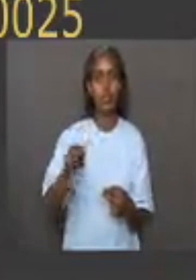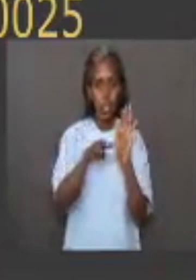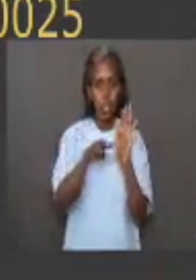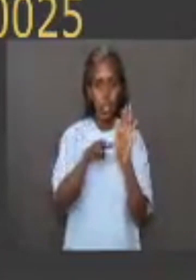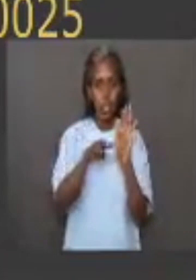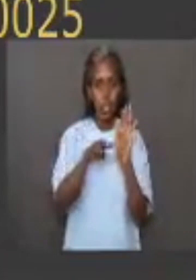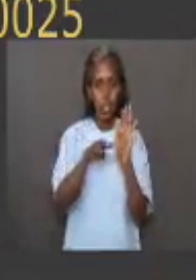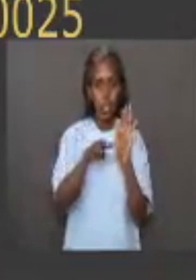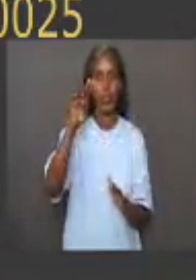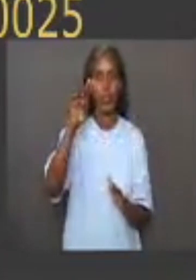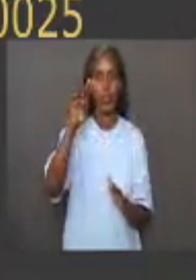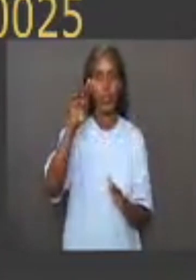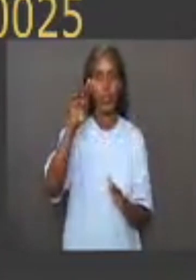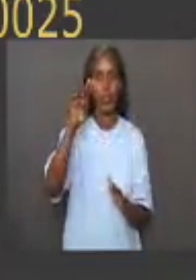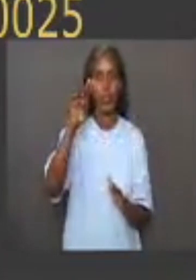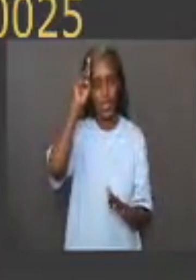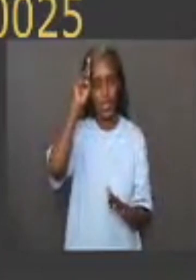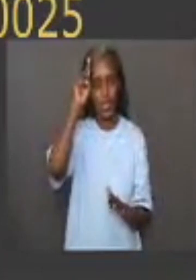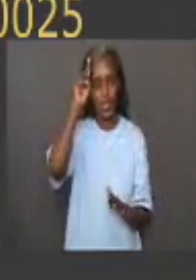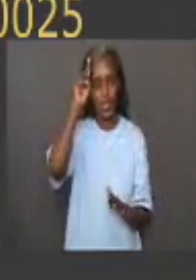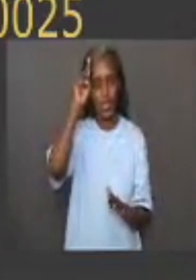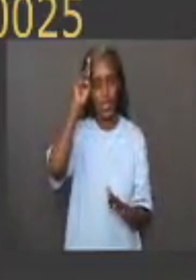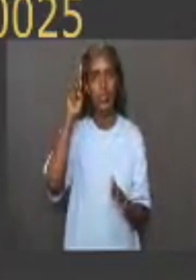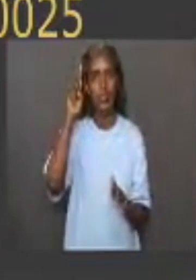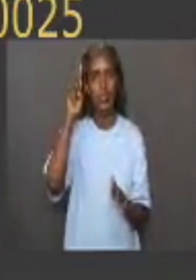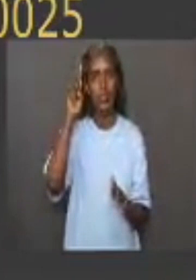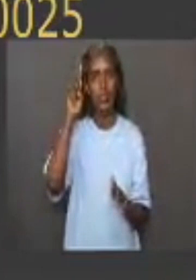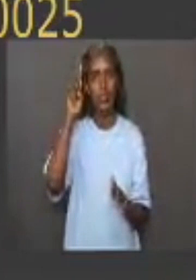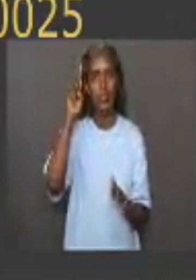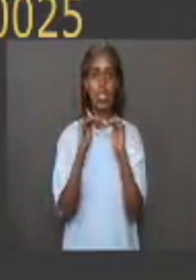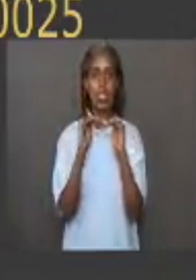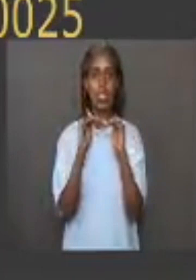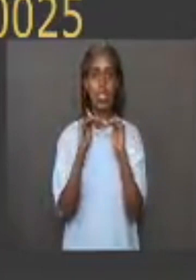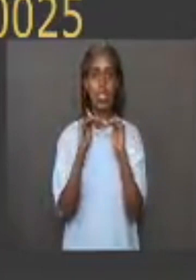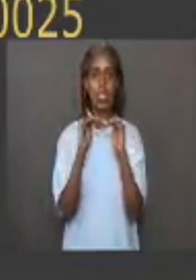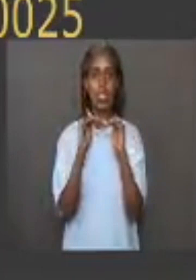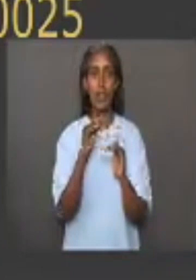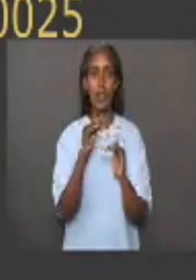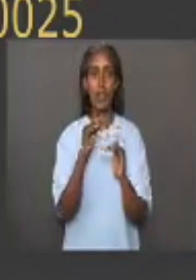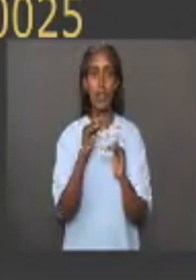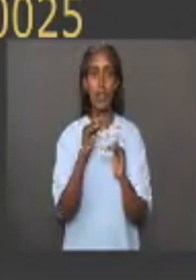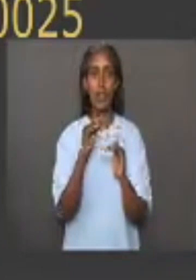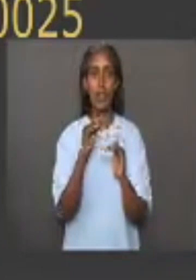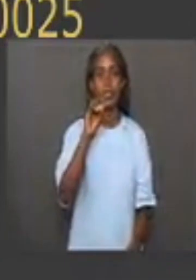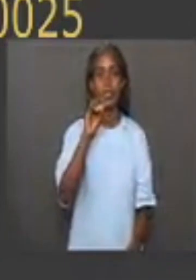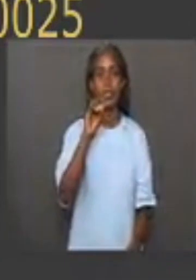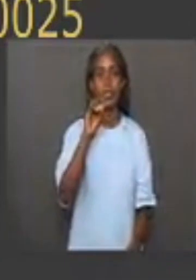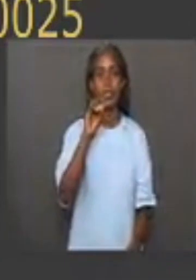negative 1 is equal to